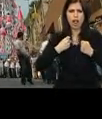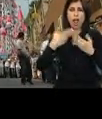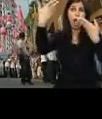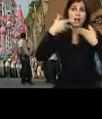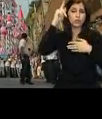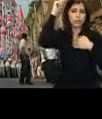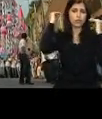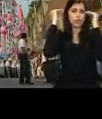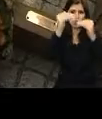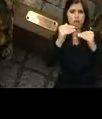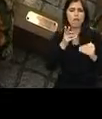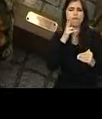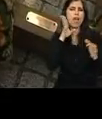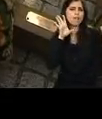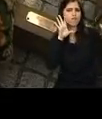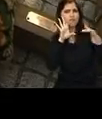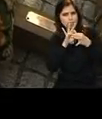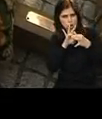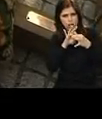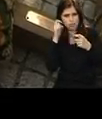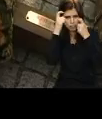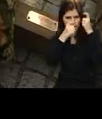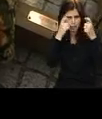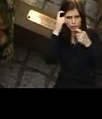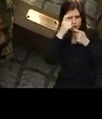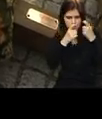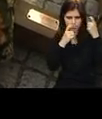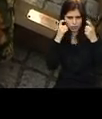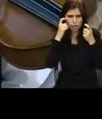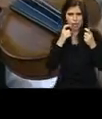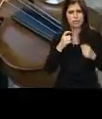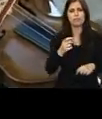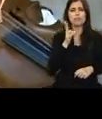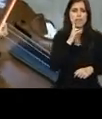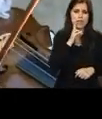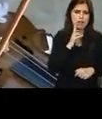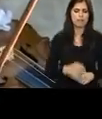heaven, true expression of faith and spiritual communion.